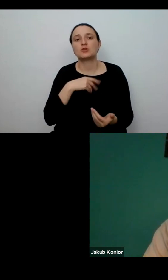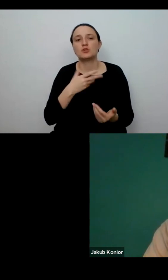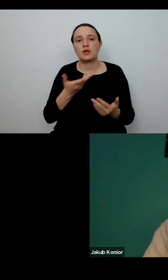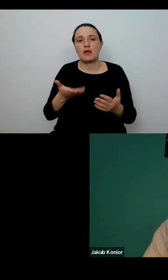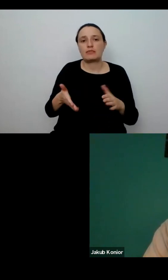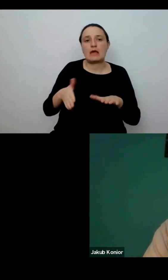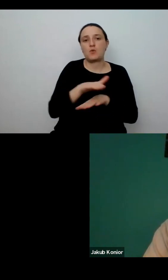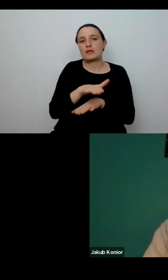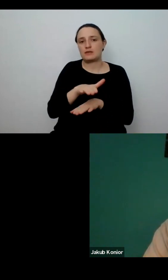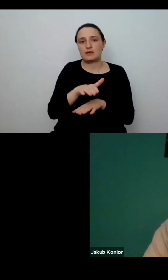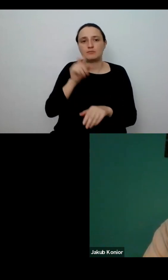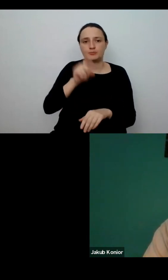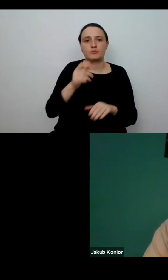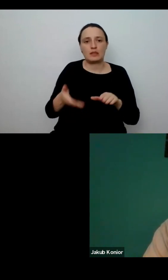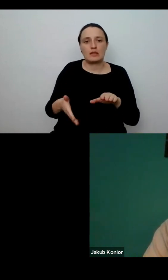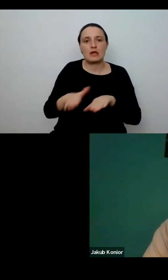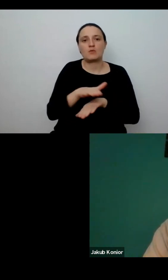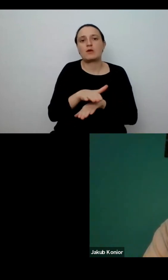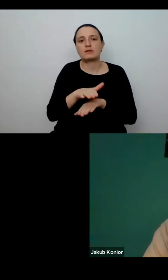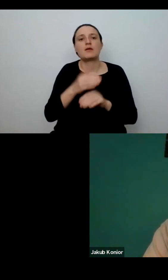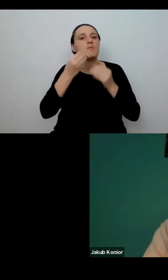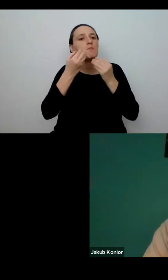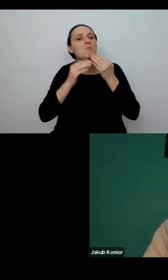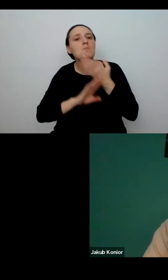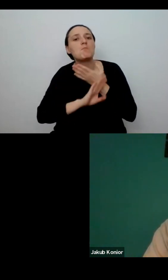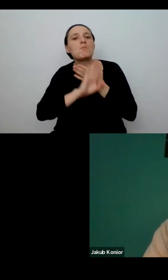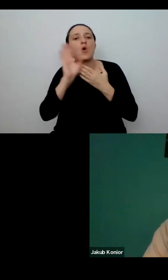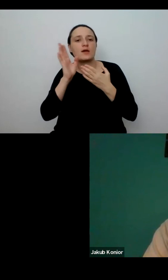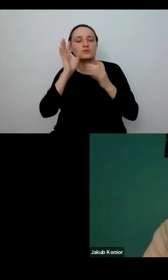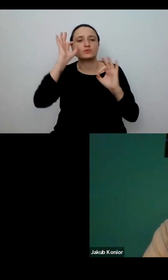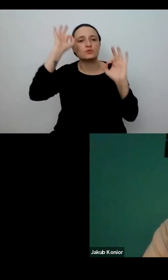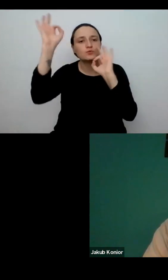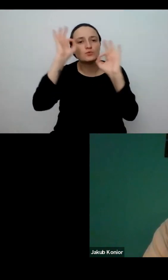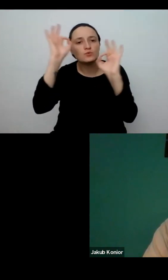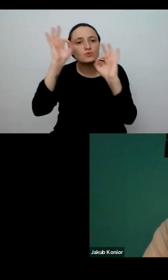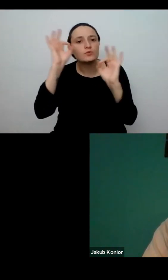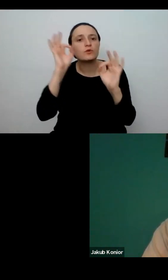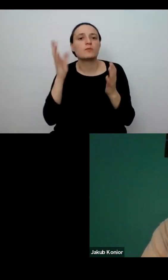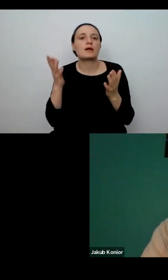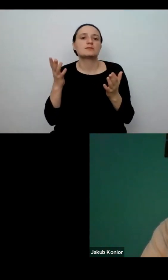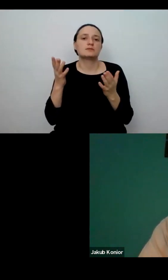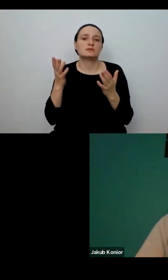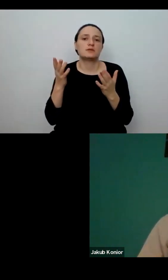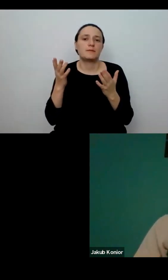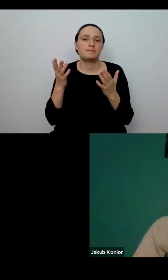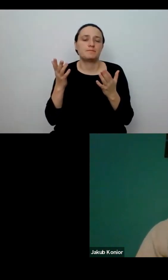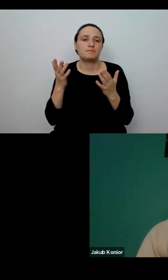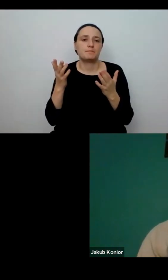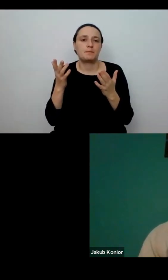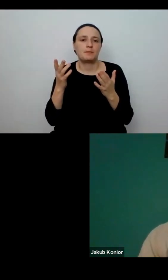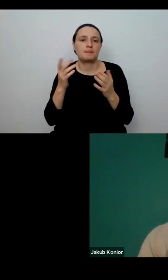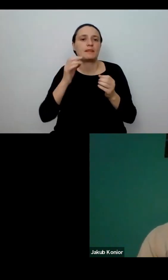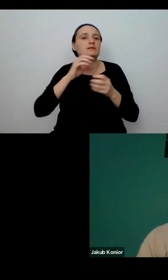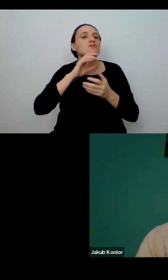And this layer will show you the data from satellites, which is, I